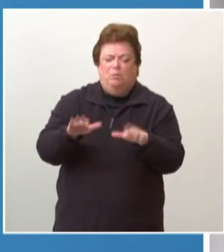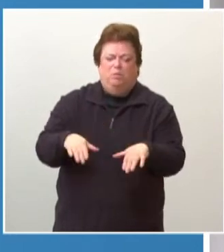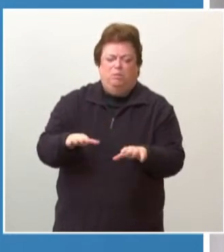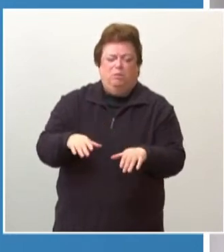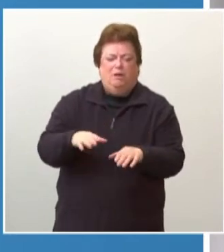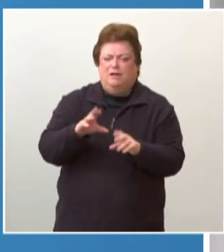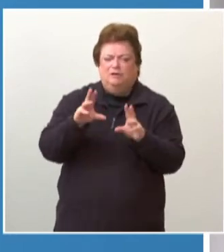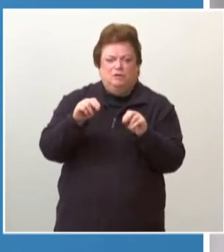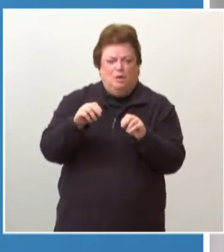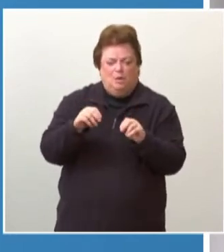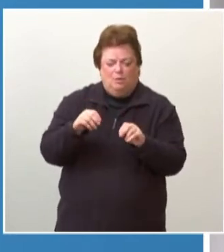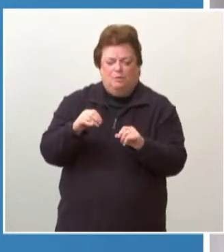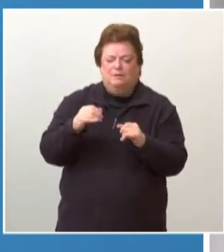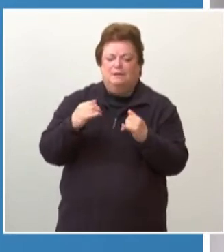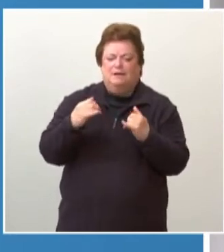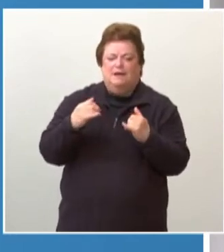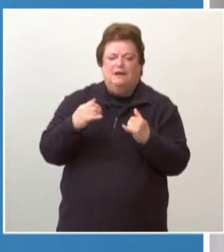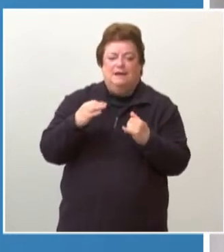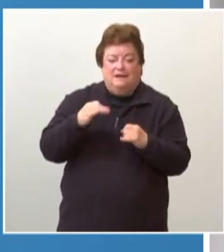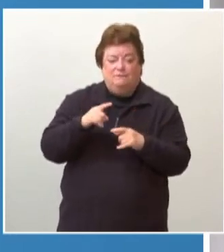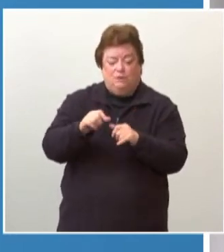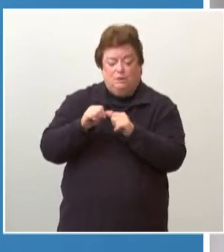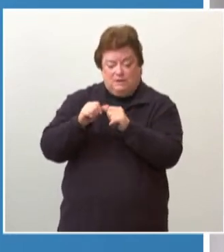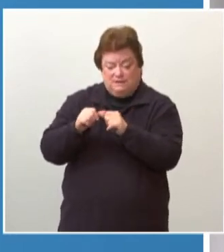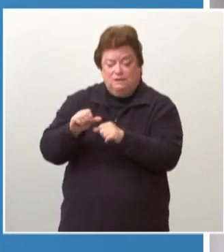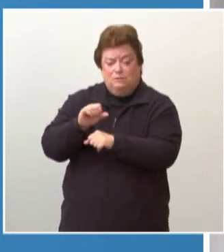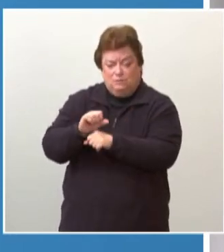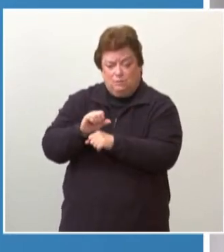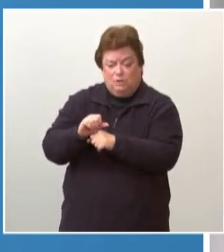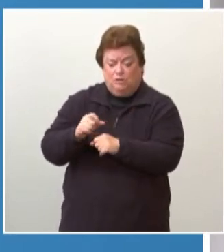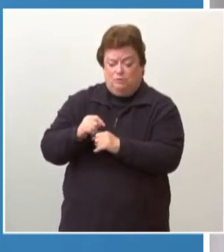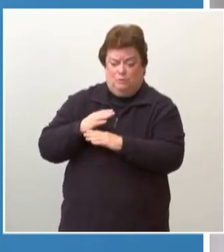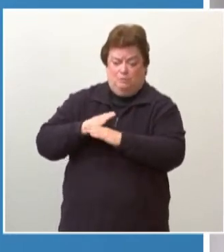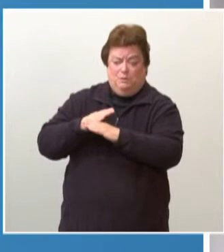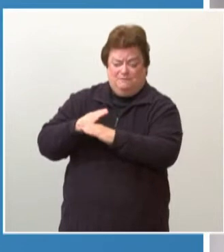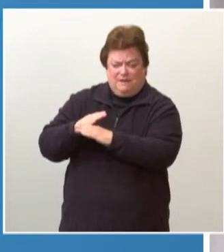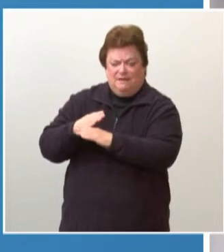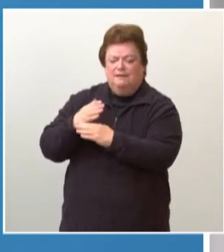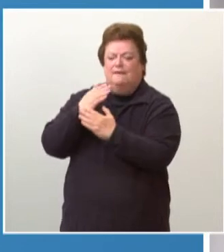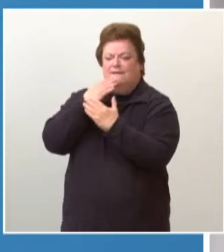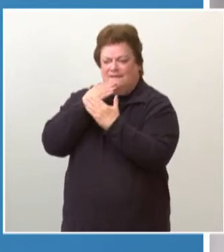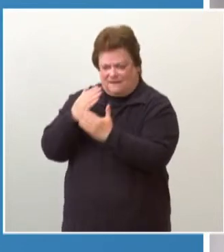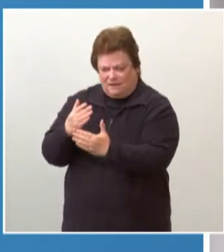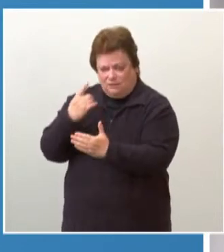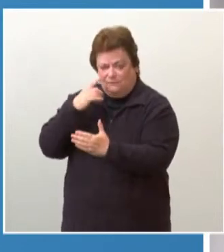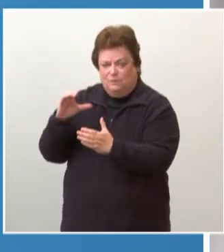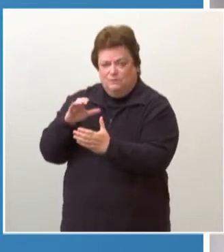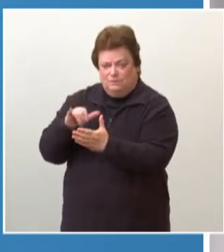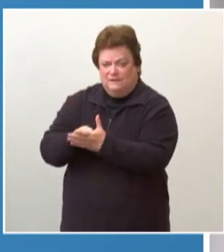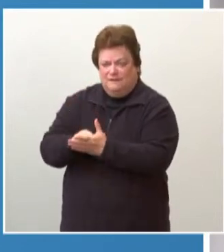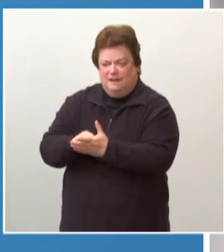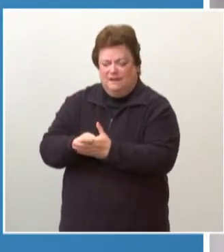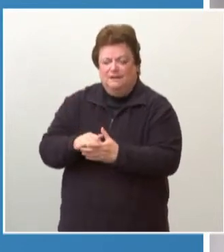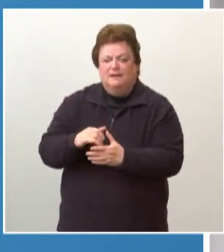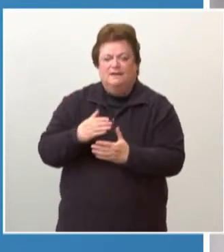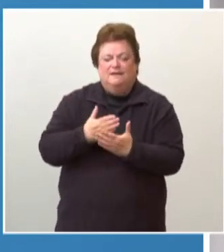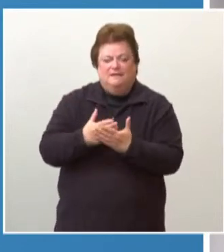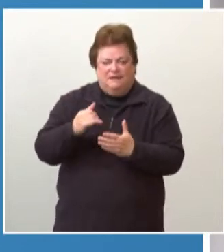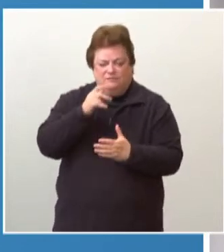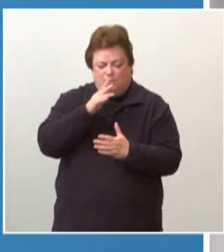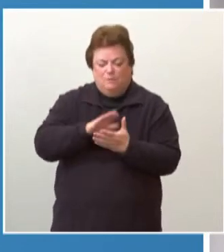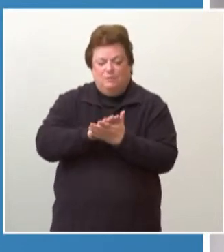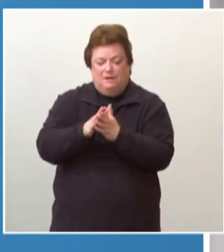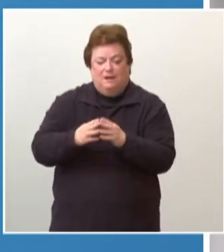preventative measures, I thank you. We must be prepared that things will get worse before they get better, and our